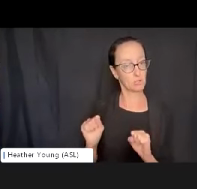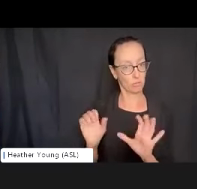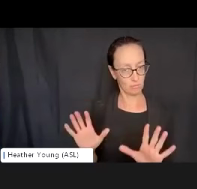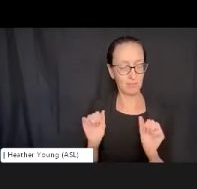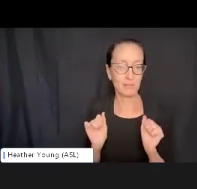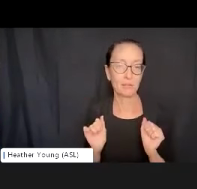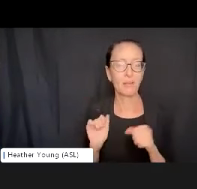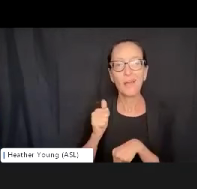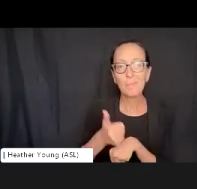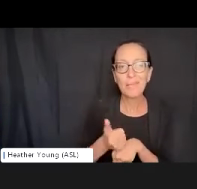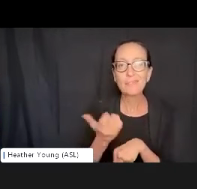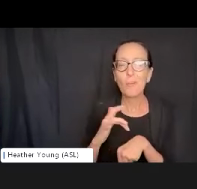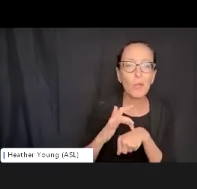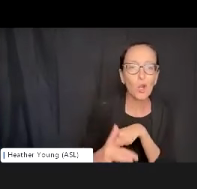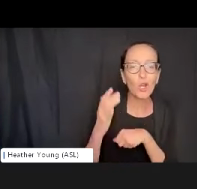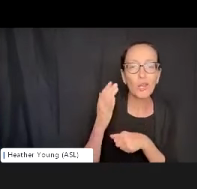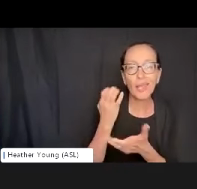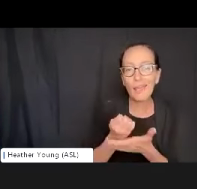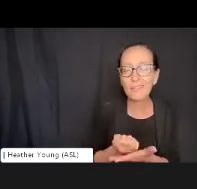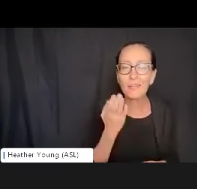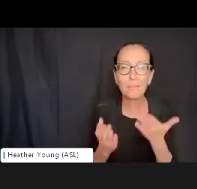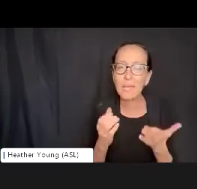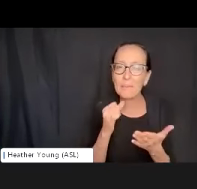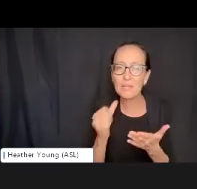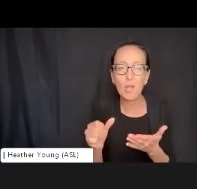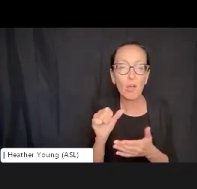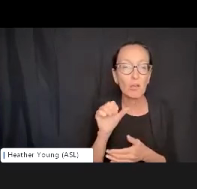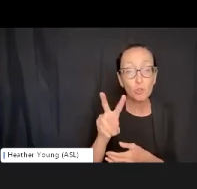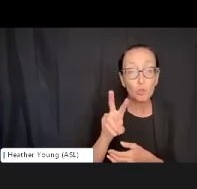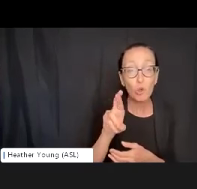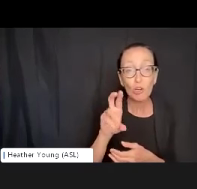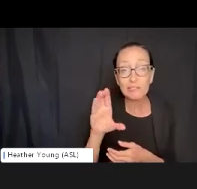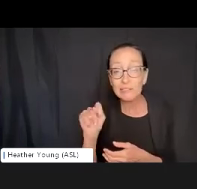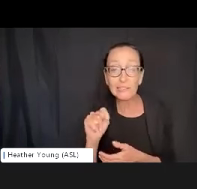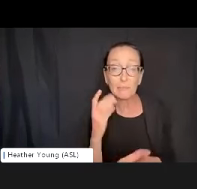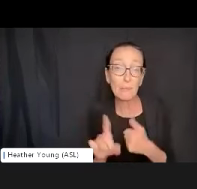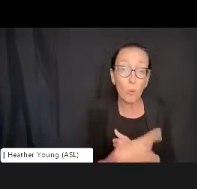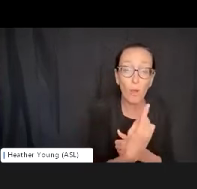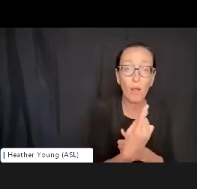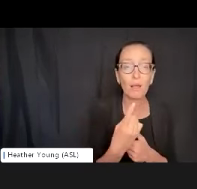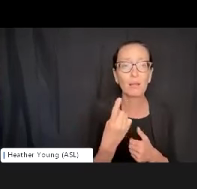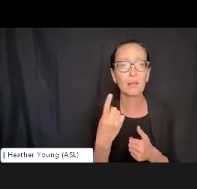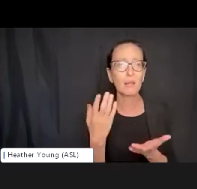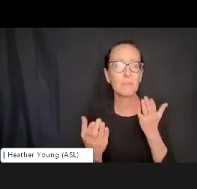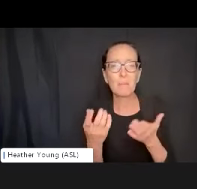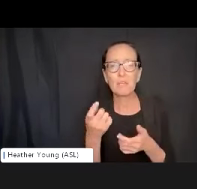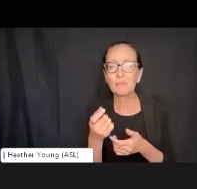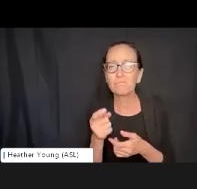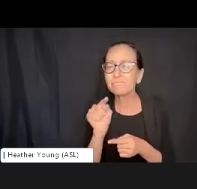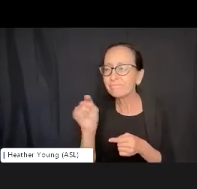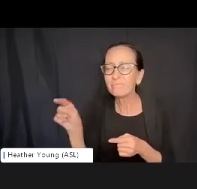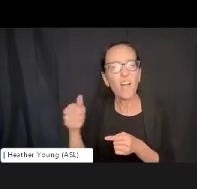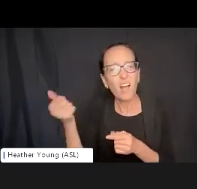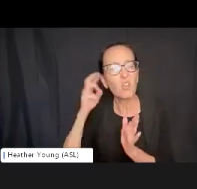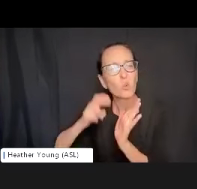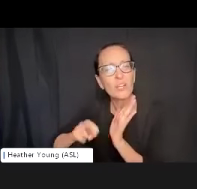Based on perhaps some early evidence, maybe they don't have 2 RCTs, maybe there's 1, maybe there's some what are other types of research that's been